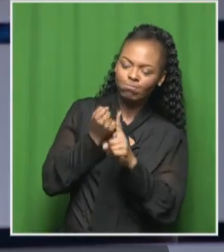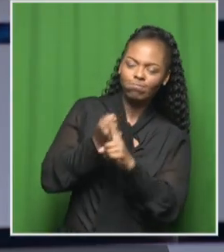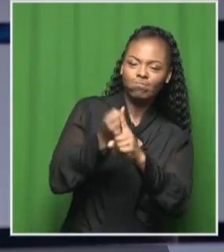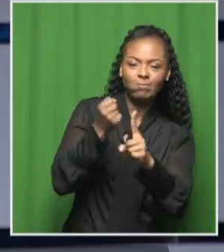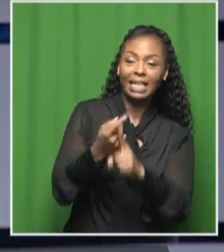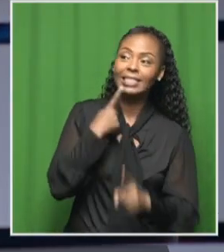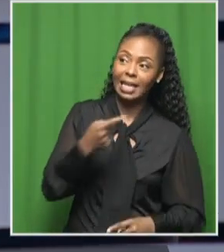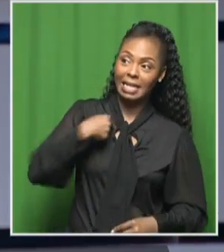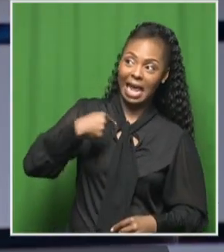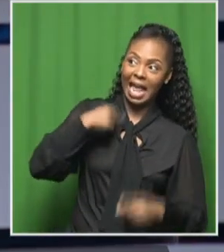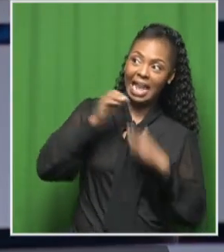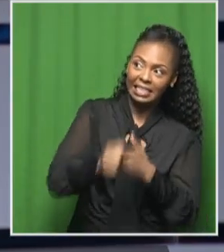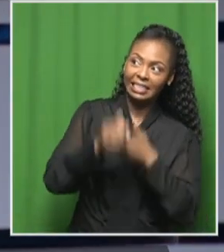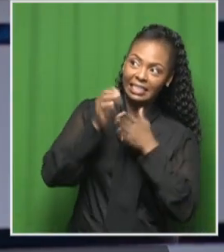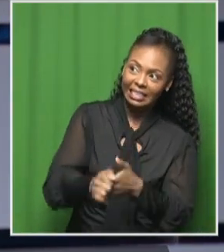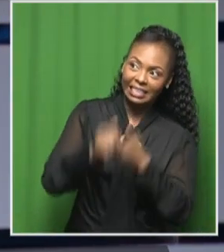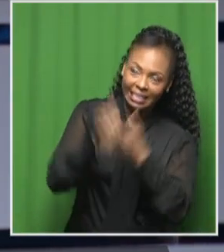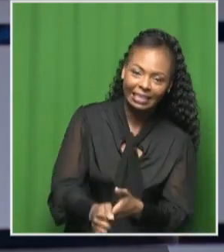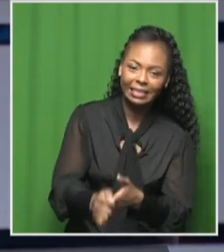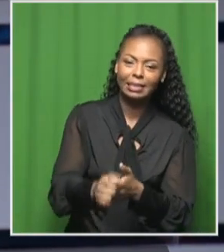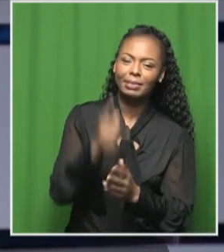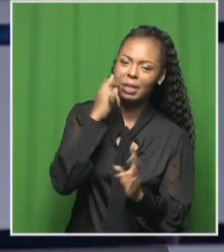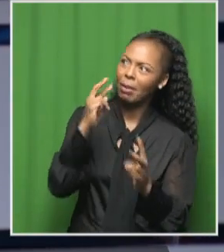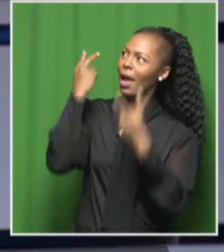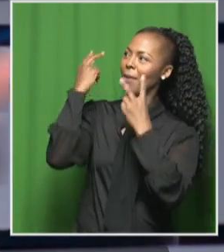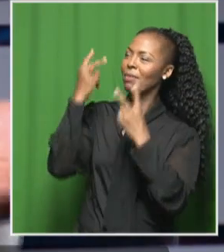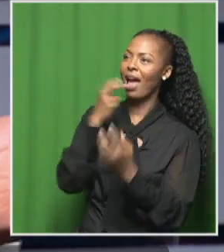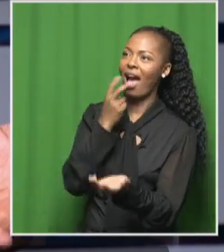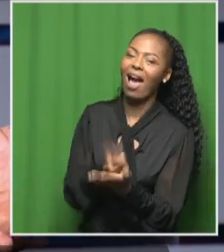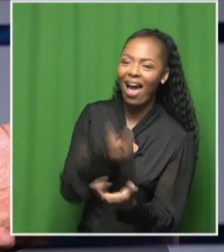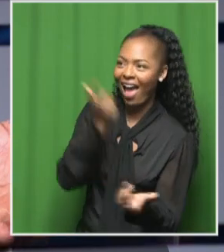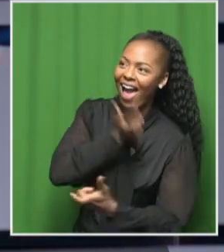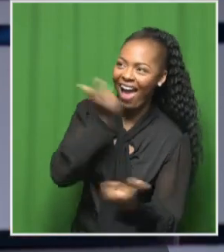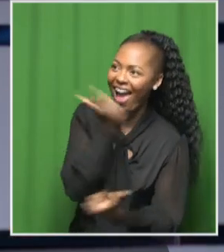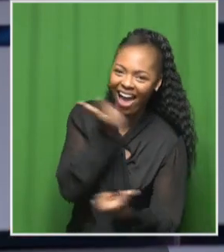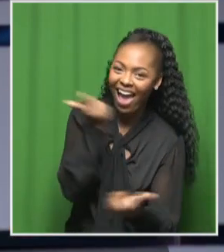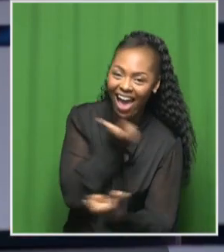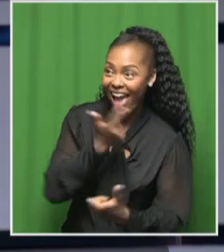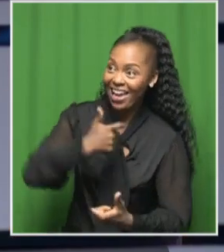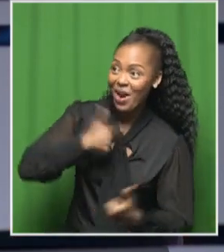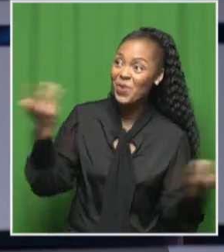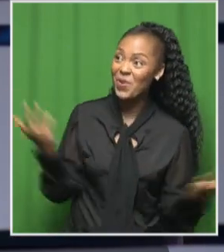lead singing. So I laugh at them now. I look back and I go, ha ha ha! I like you now.